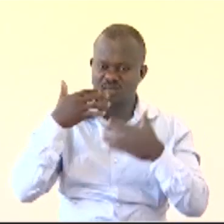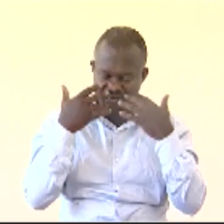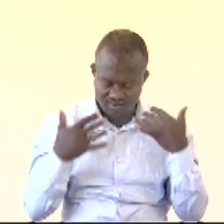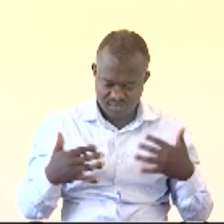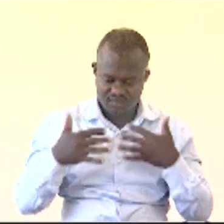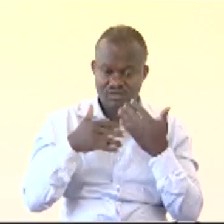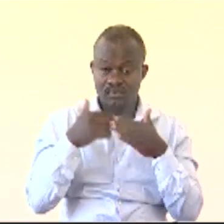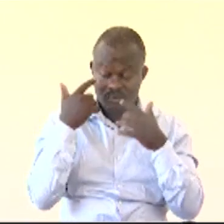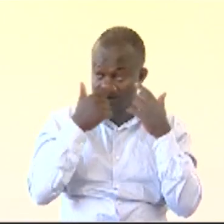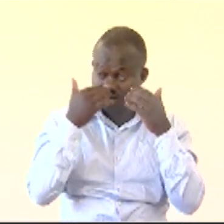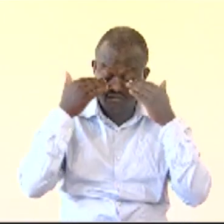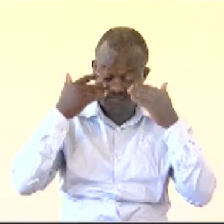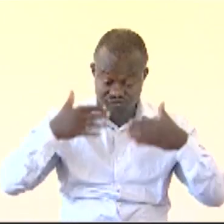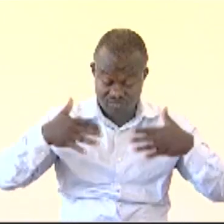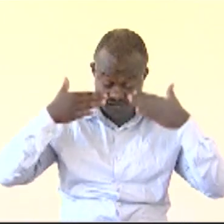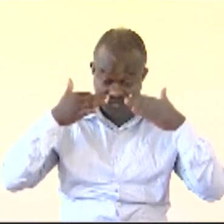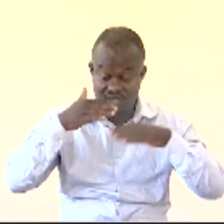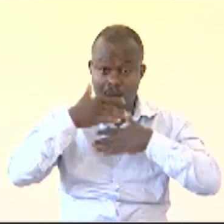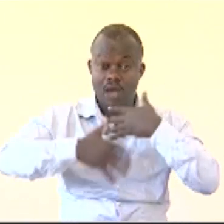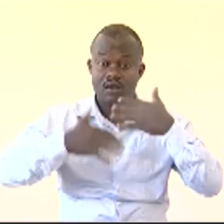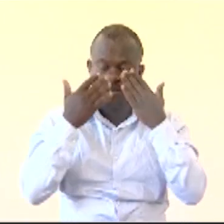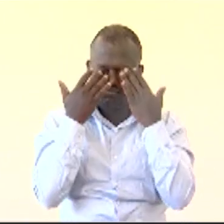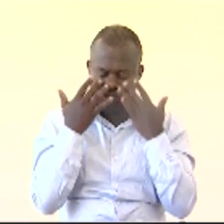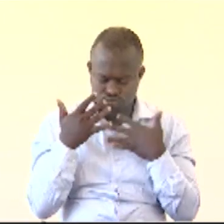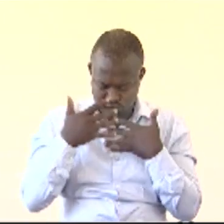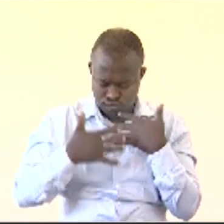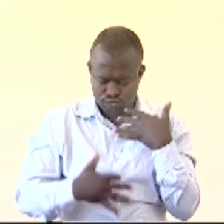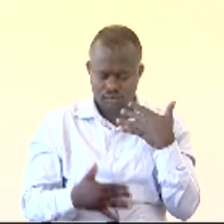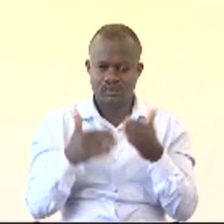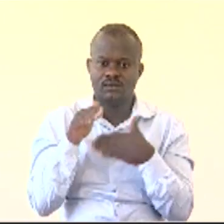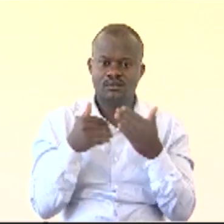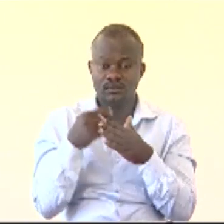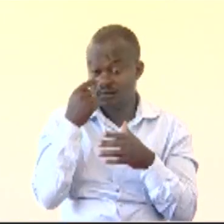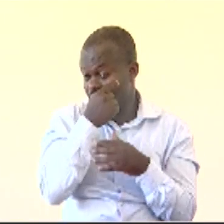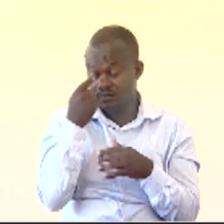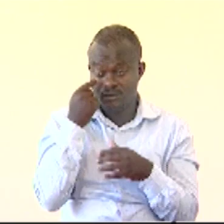and ears. There's a bleeding from the gum, ears, and even the eyes.